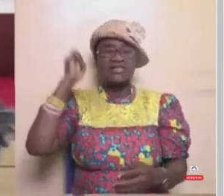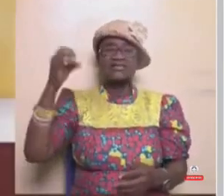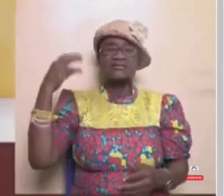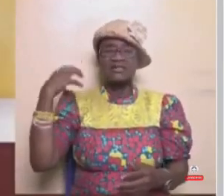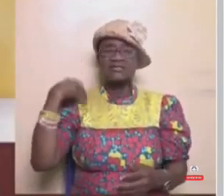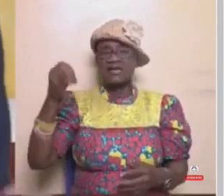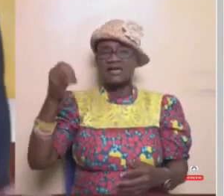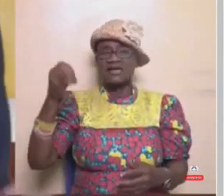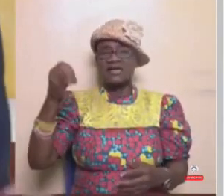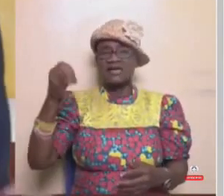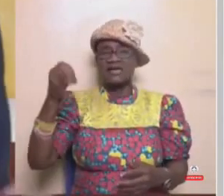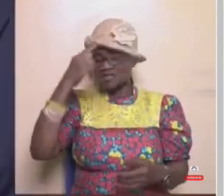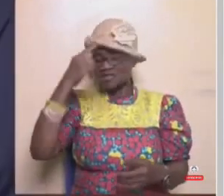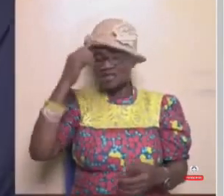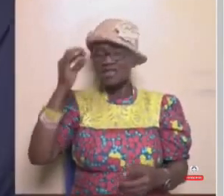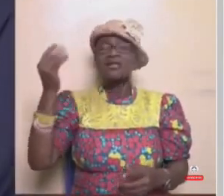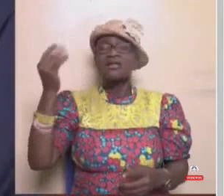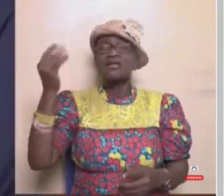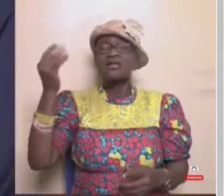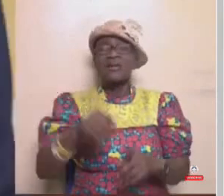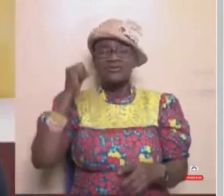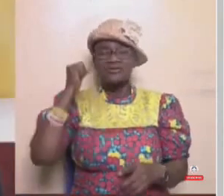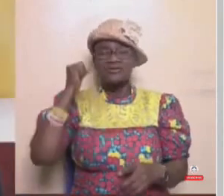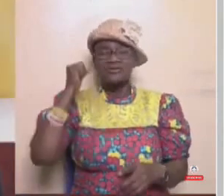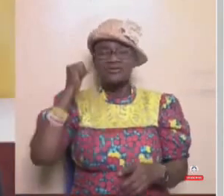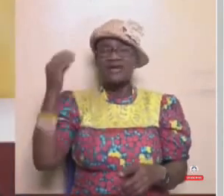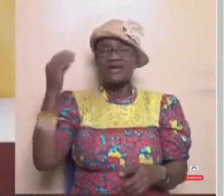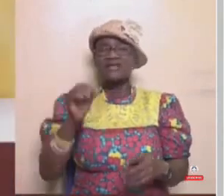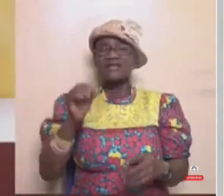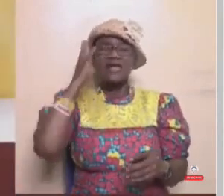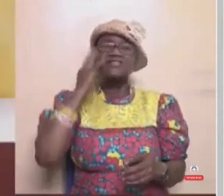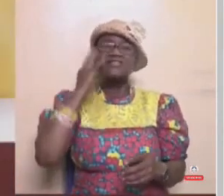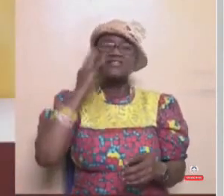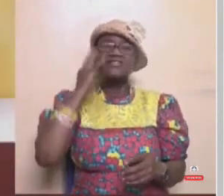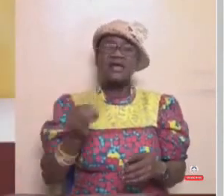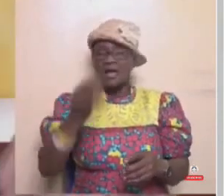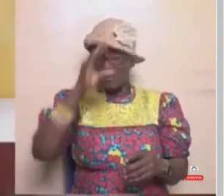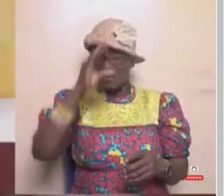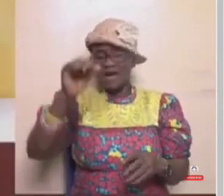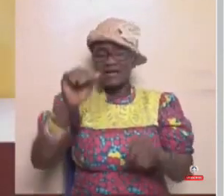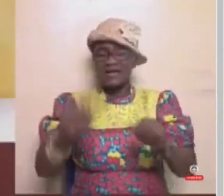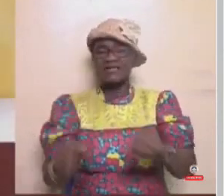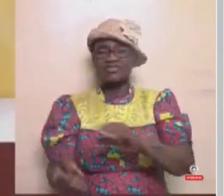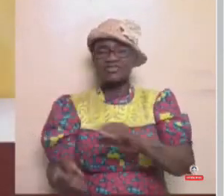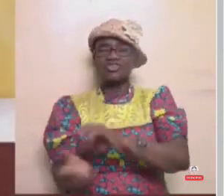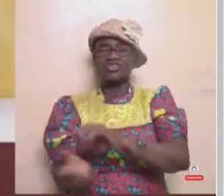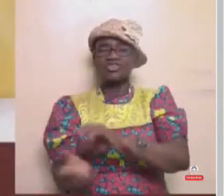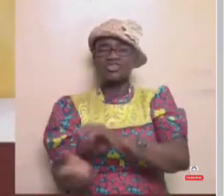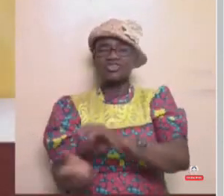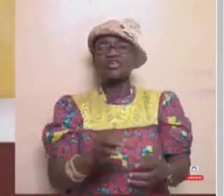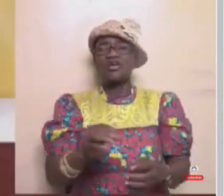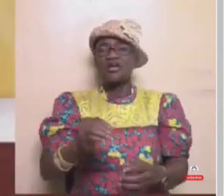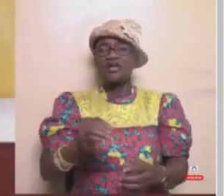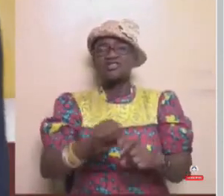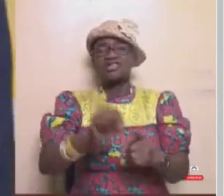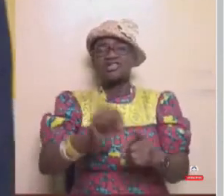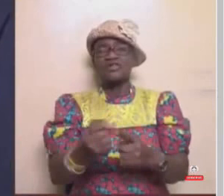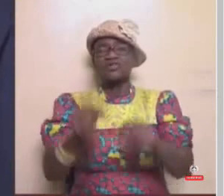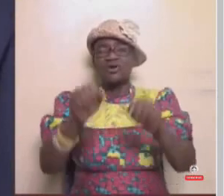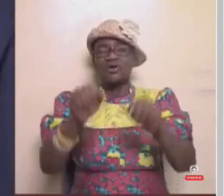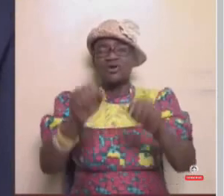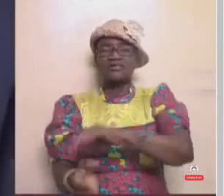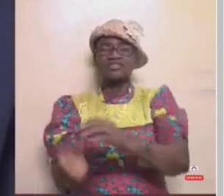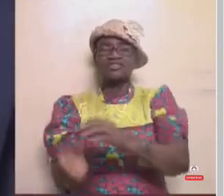experience. Thing doesn't remain statistic. Man can change. Situation can change. So you don't